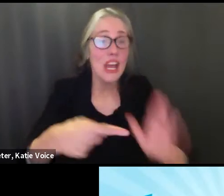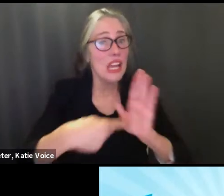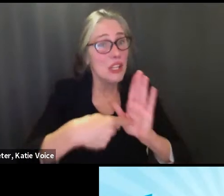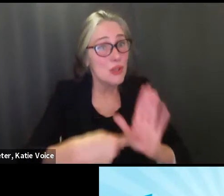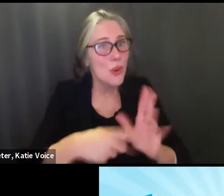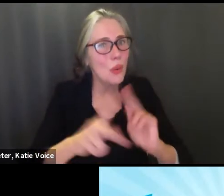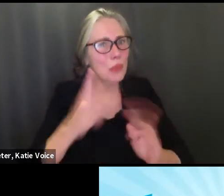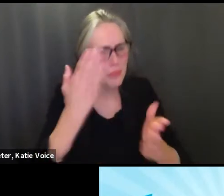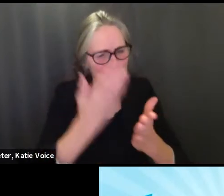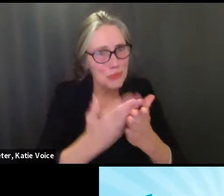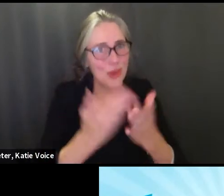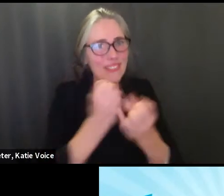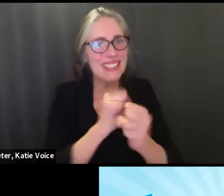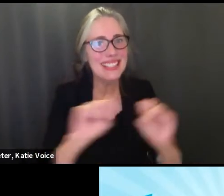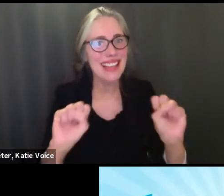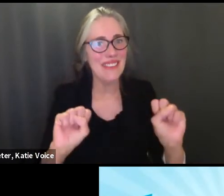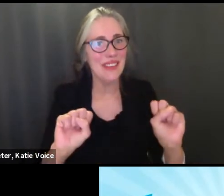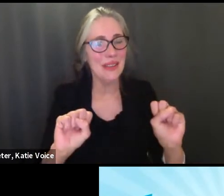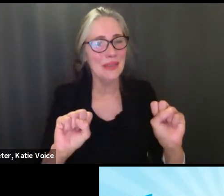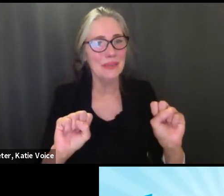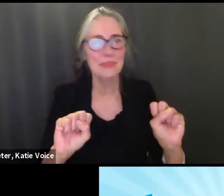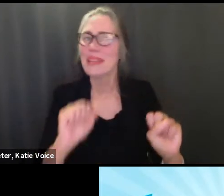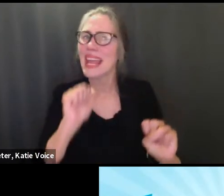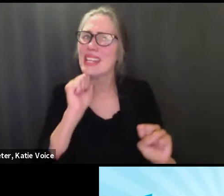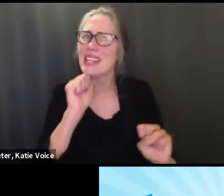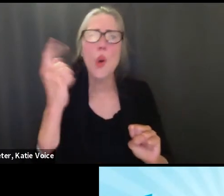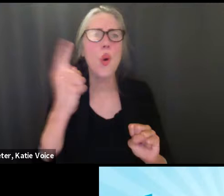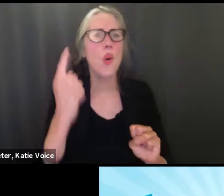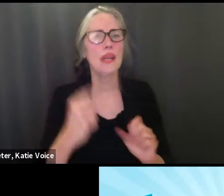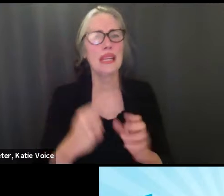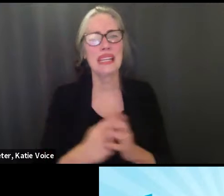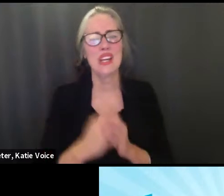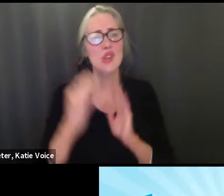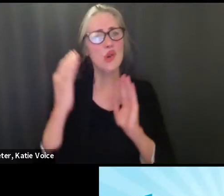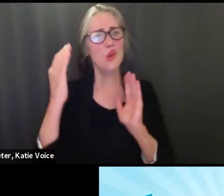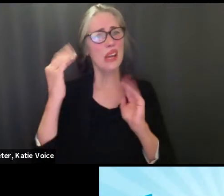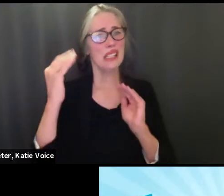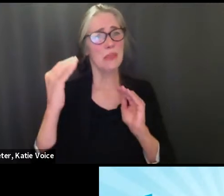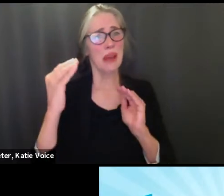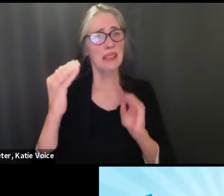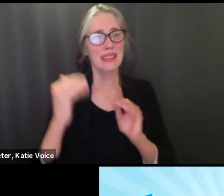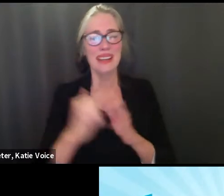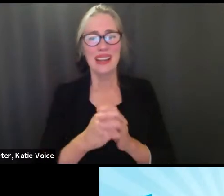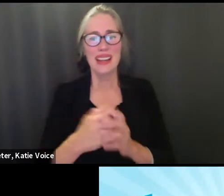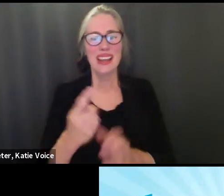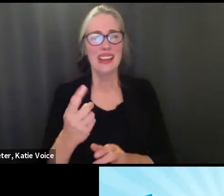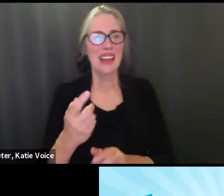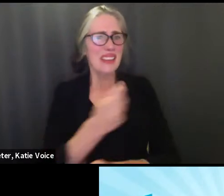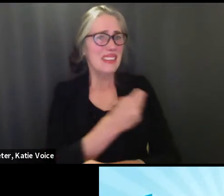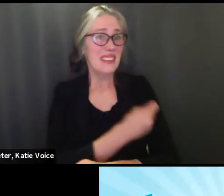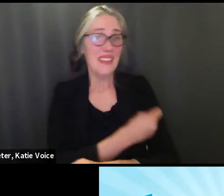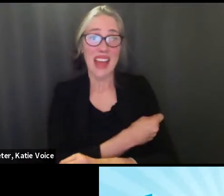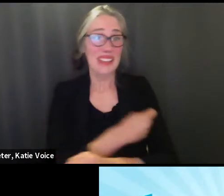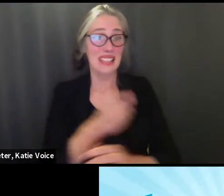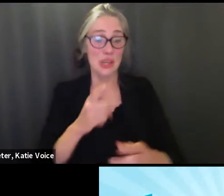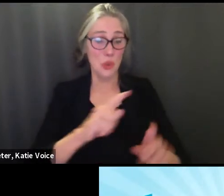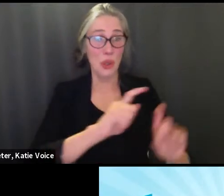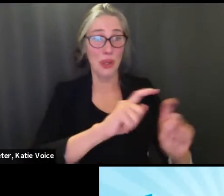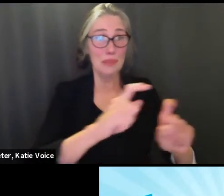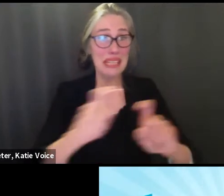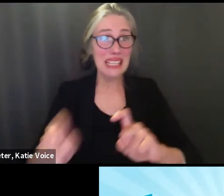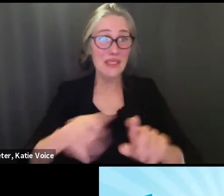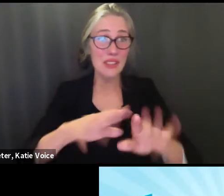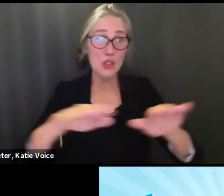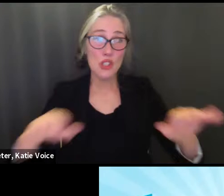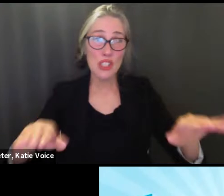also that we need to be not just expecting that the vaccine makes it into the arms of kids, especially those